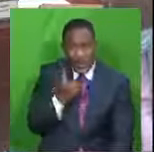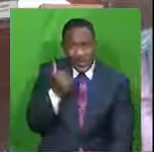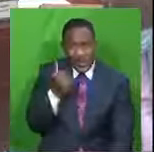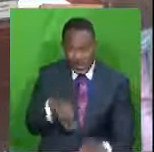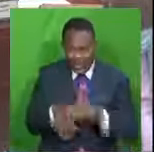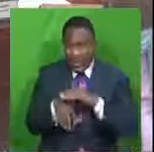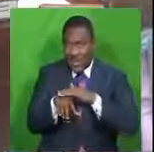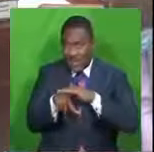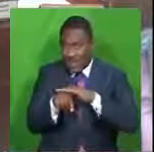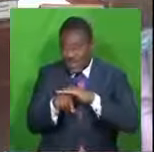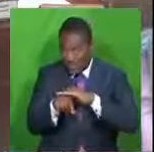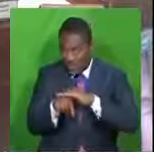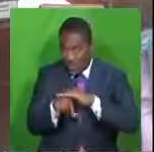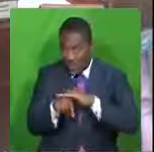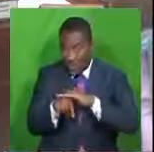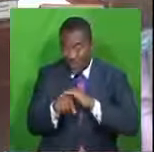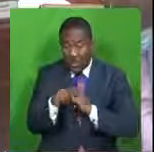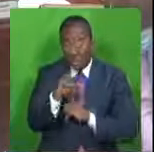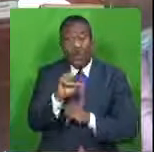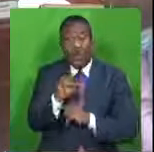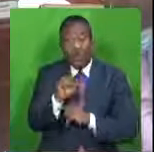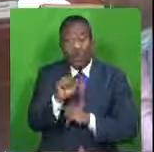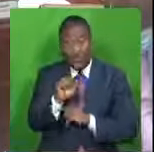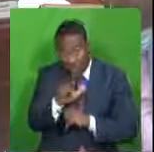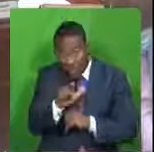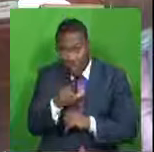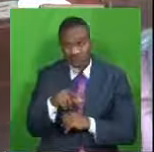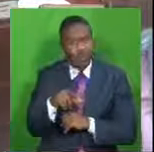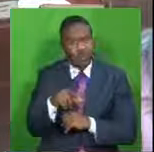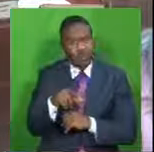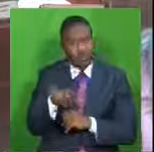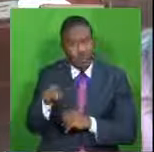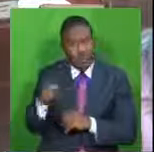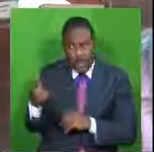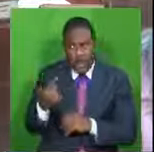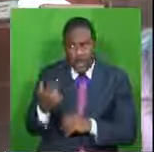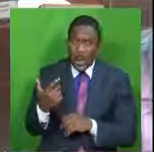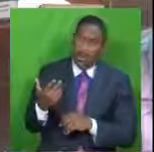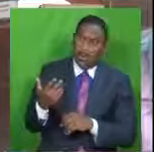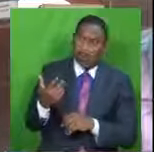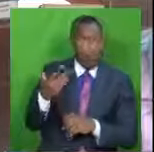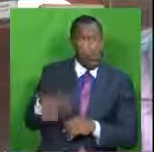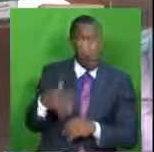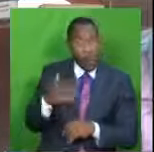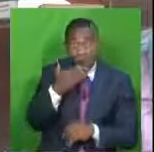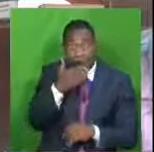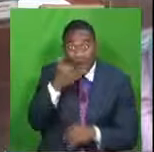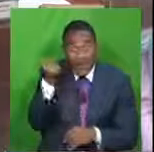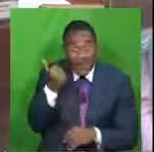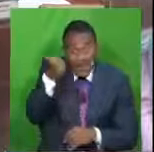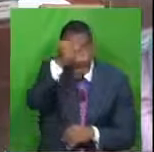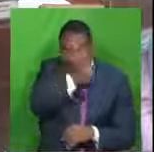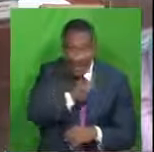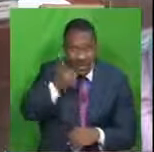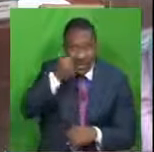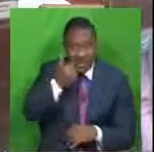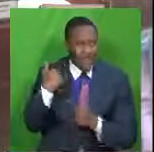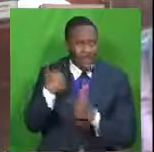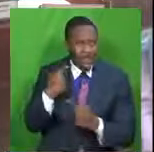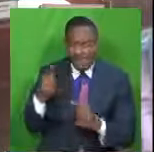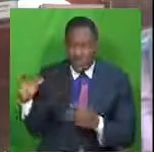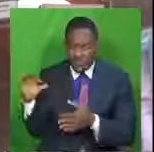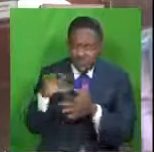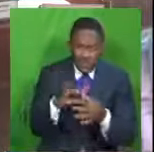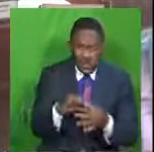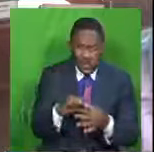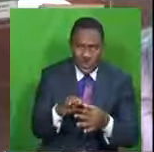player total overall in Africa. Mr. Speaker, what is significant is that since his invitation to the Black Stars,